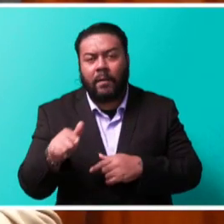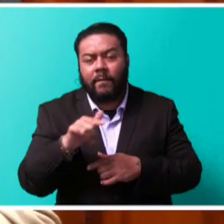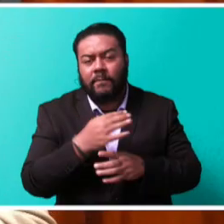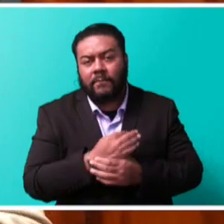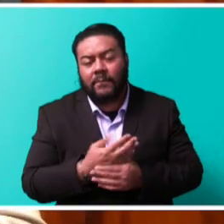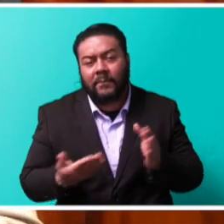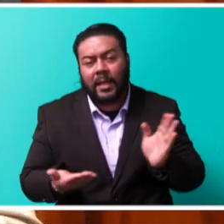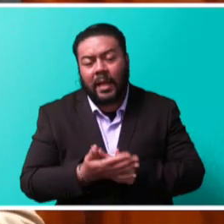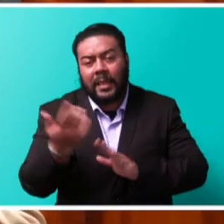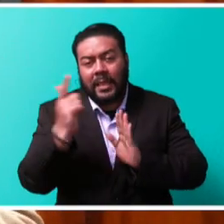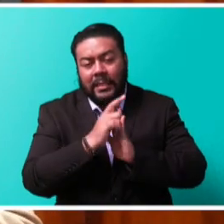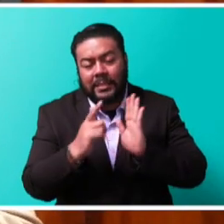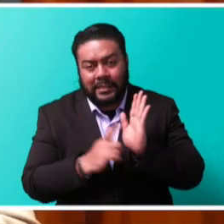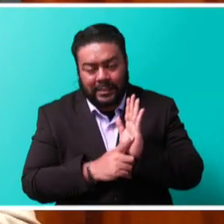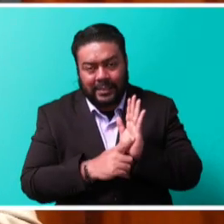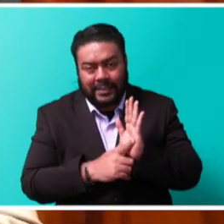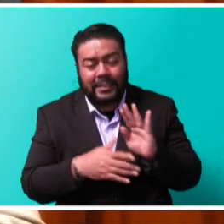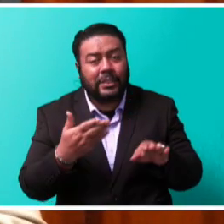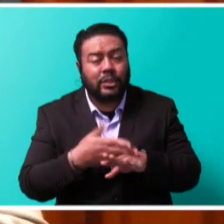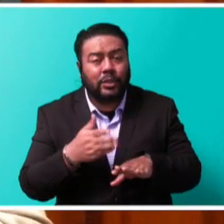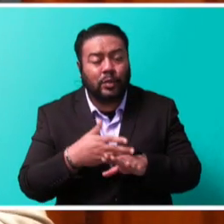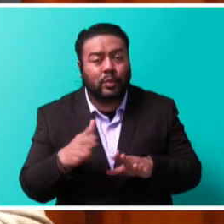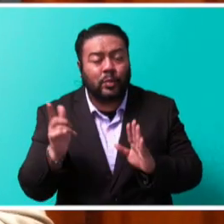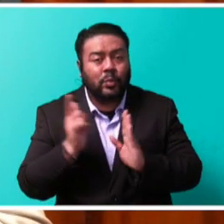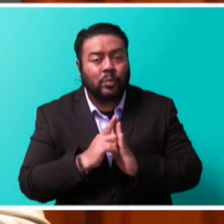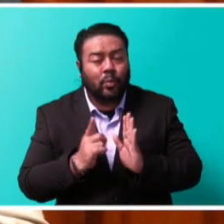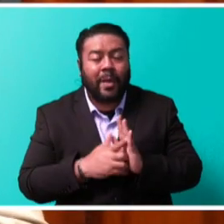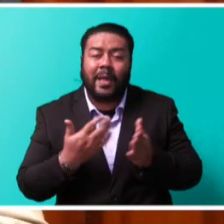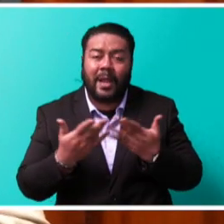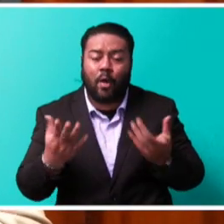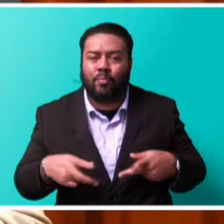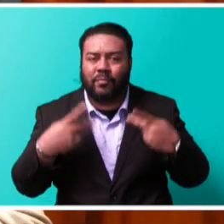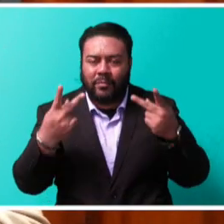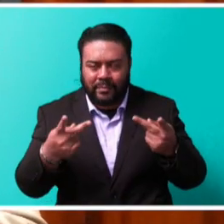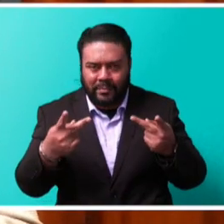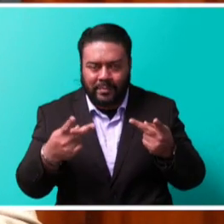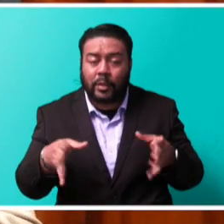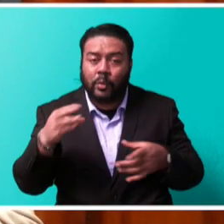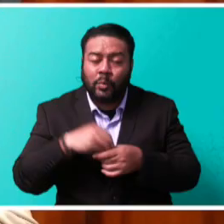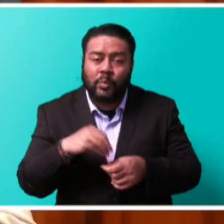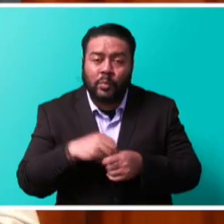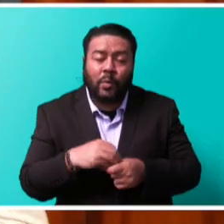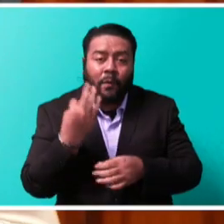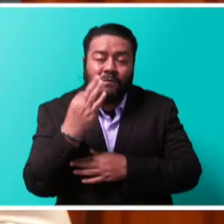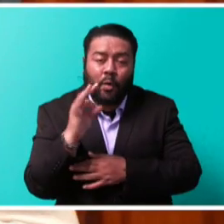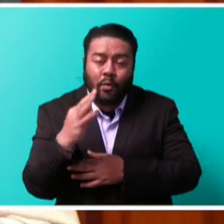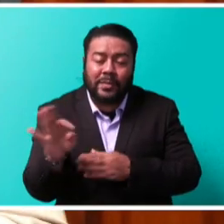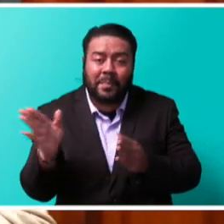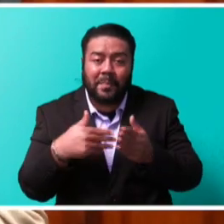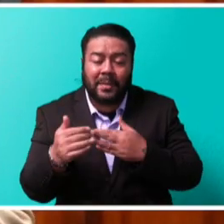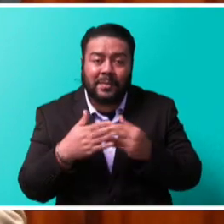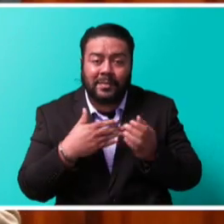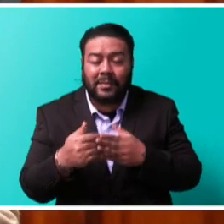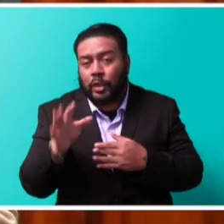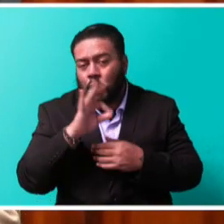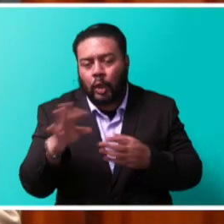Under the legislation, new categories of licenses are now provided for, including forest management licenses,